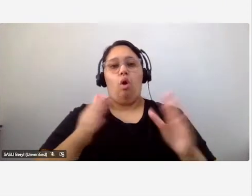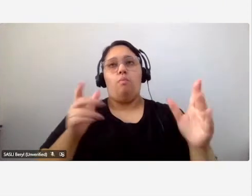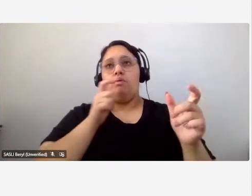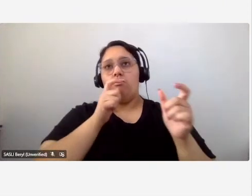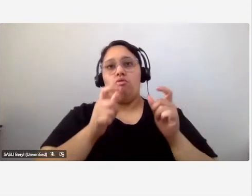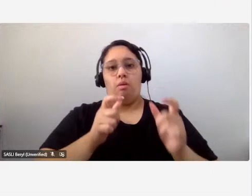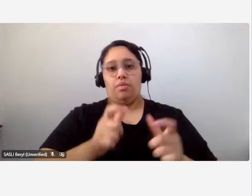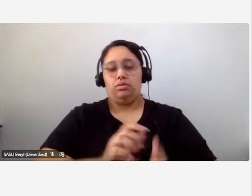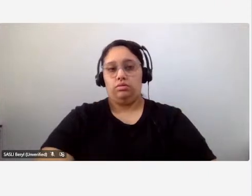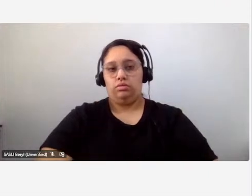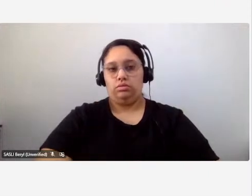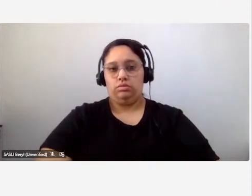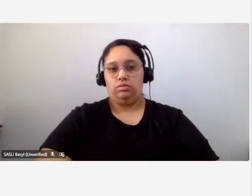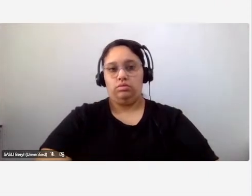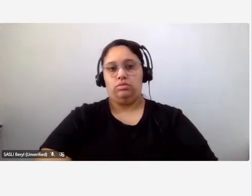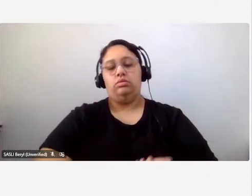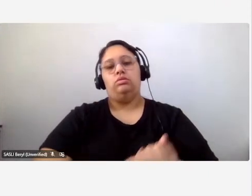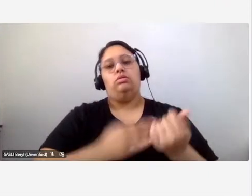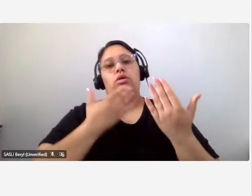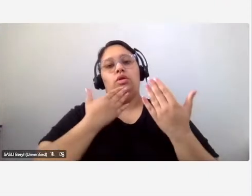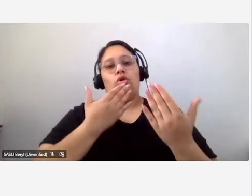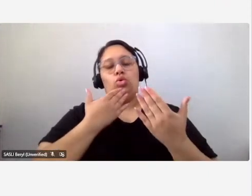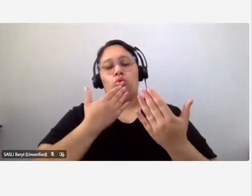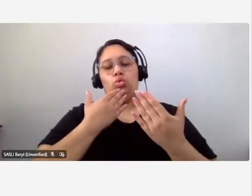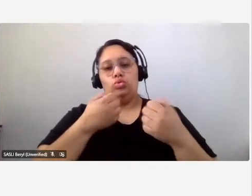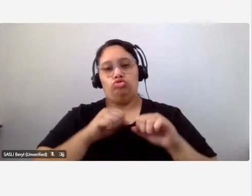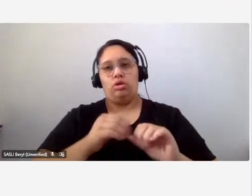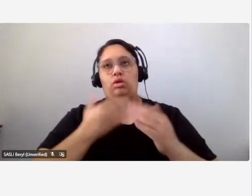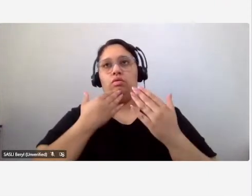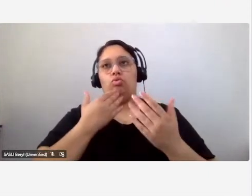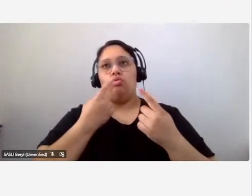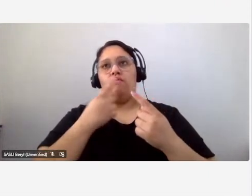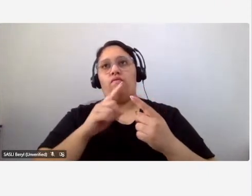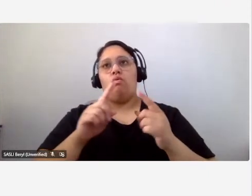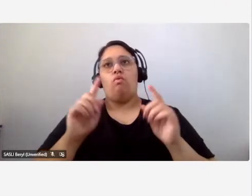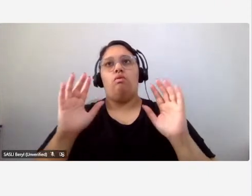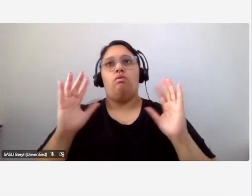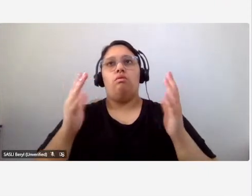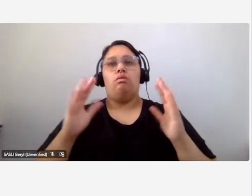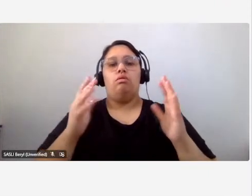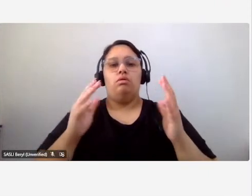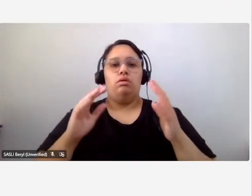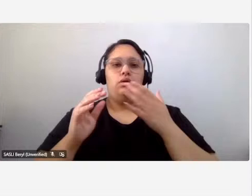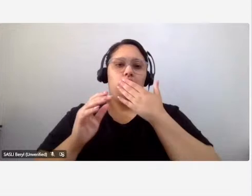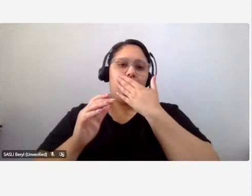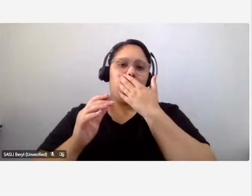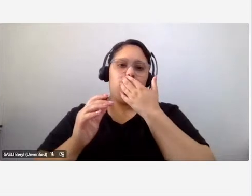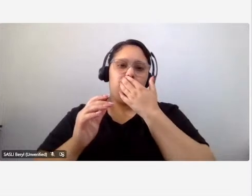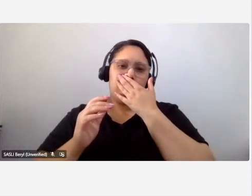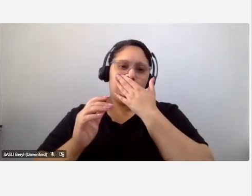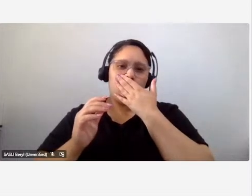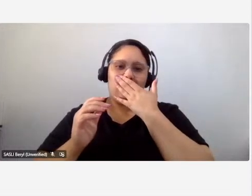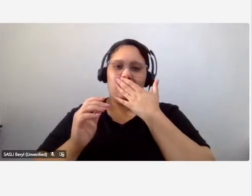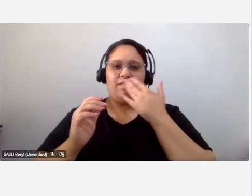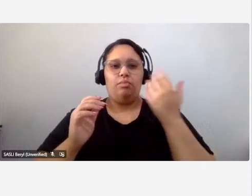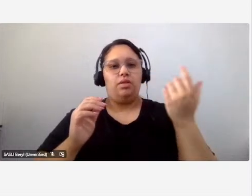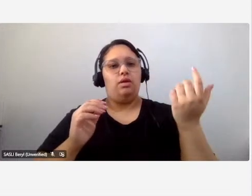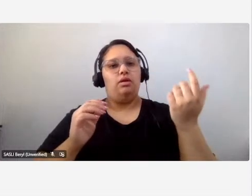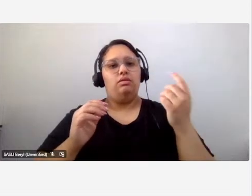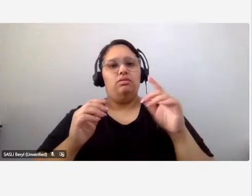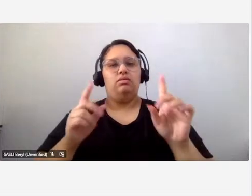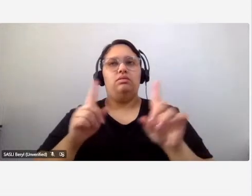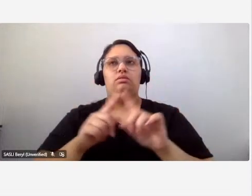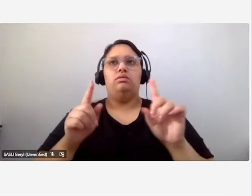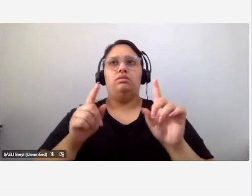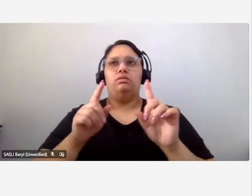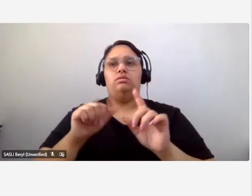introductory remarks. Thank you very much, Chair, and thank you also for the congratulations on Dr. Michael Janssen van Rensburg. And right next